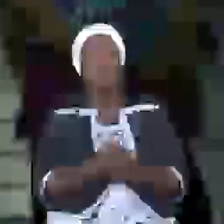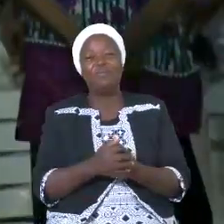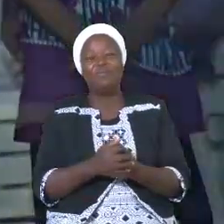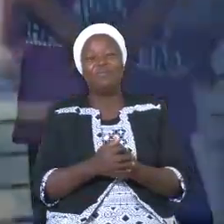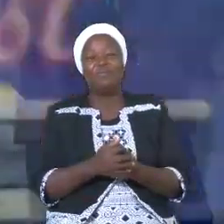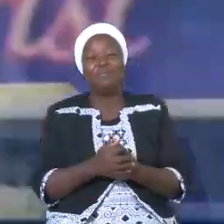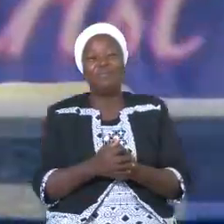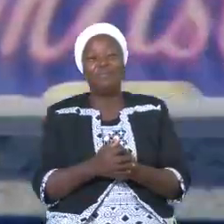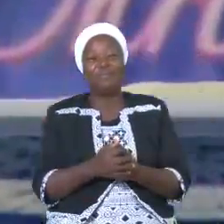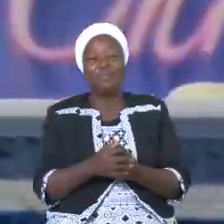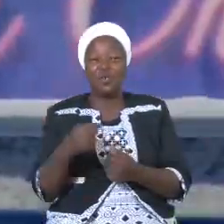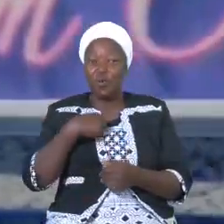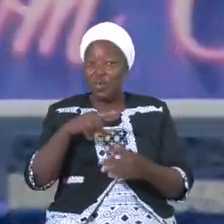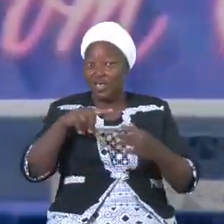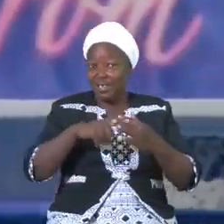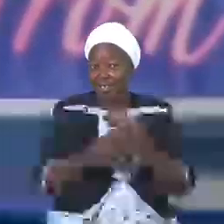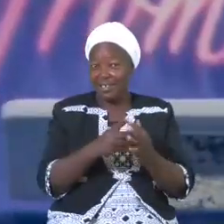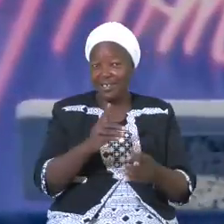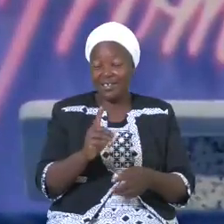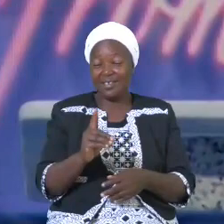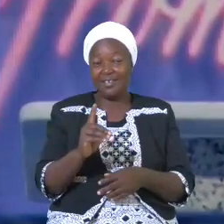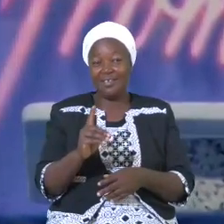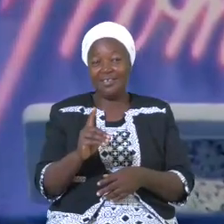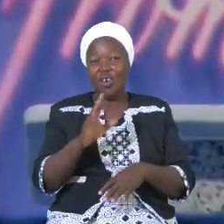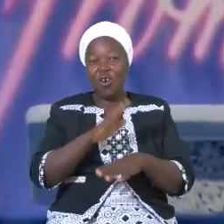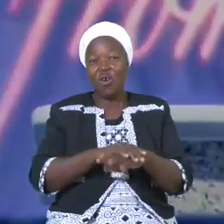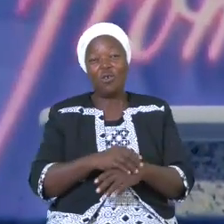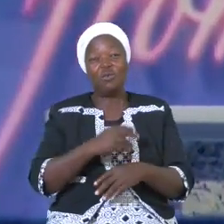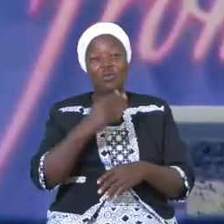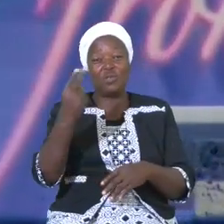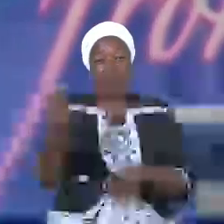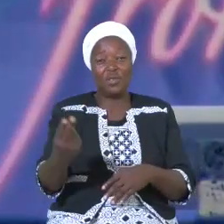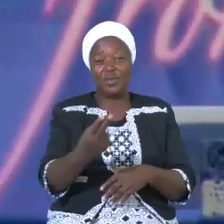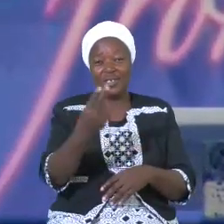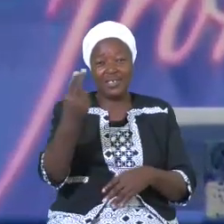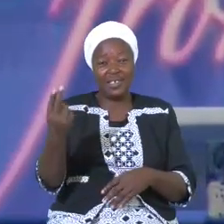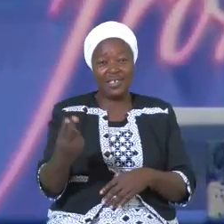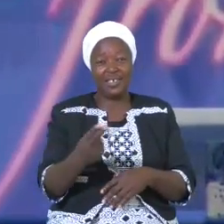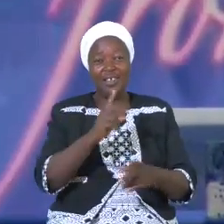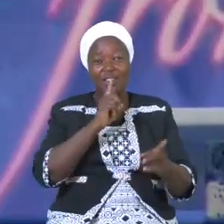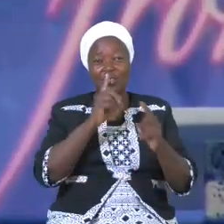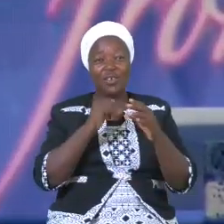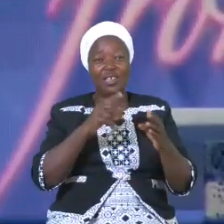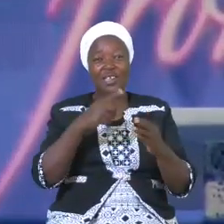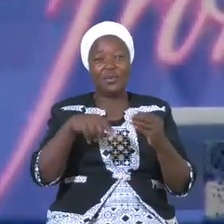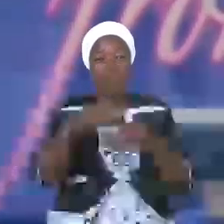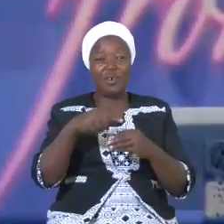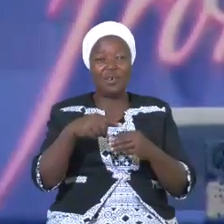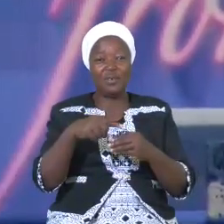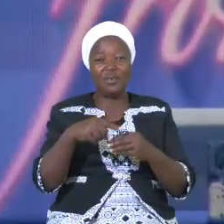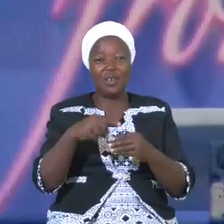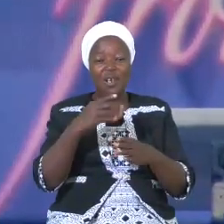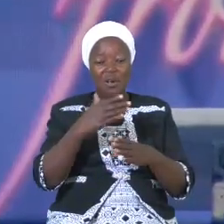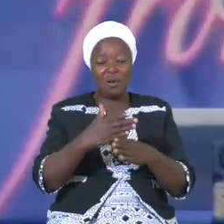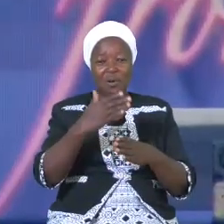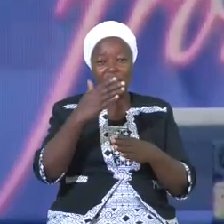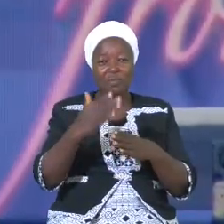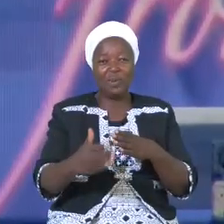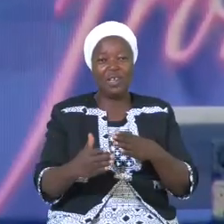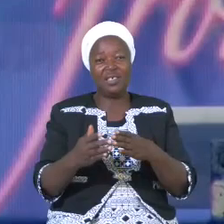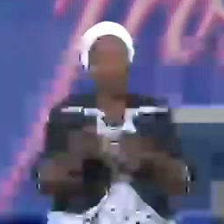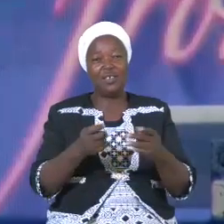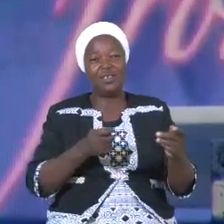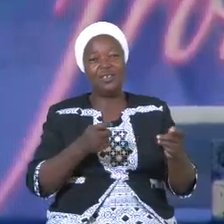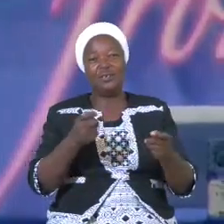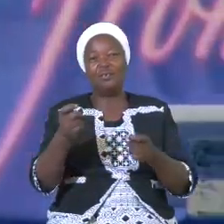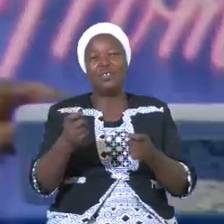with that edge thursday talking about complete dominion